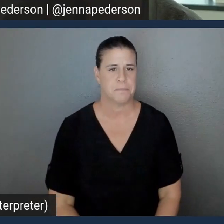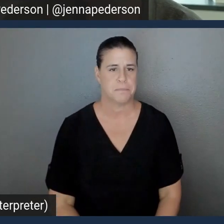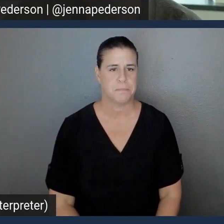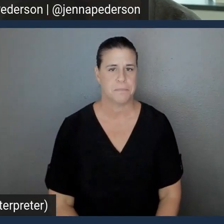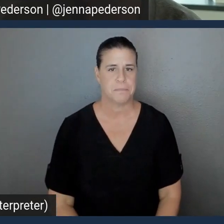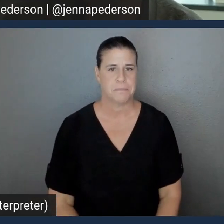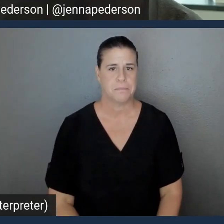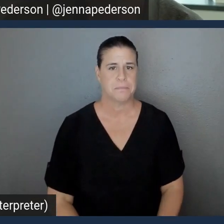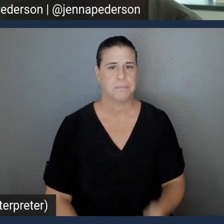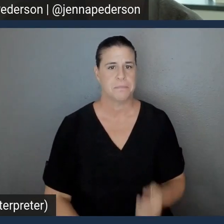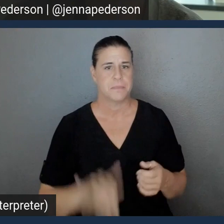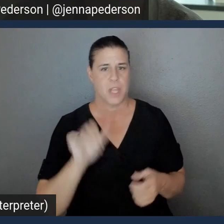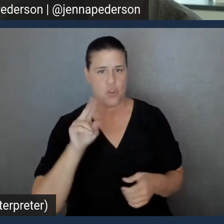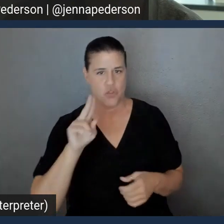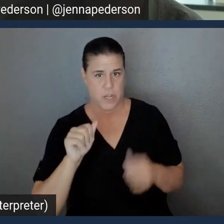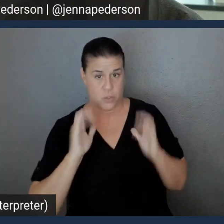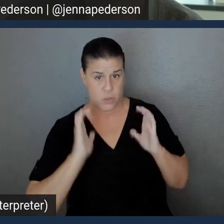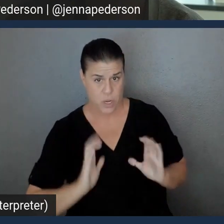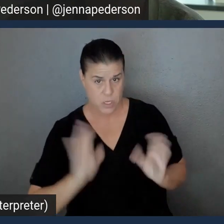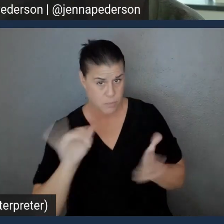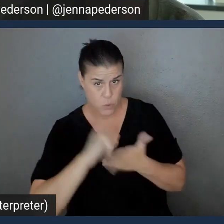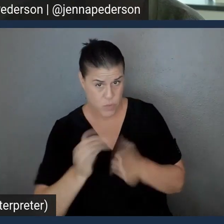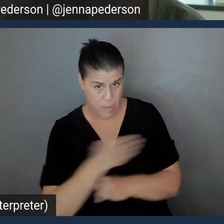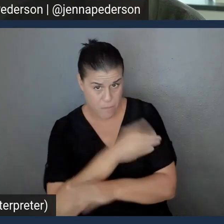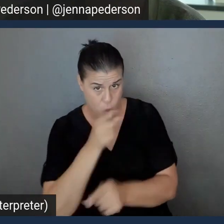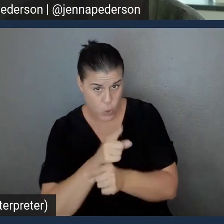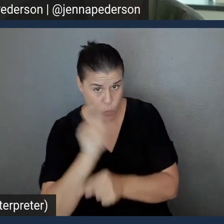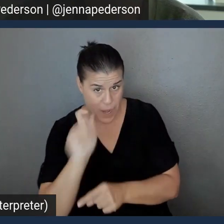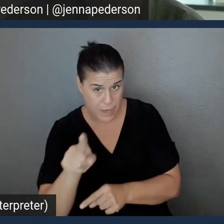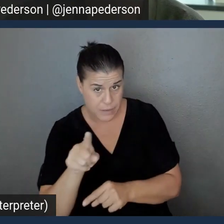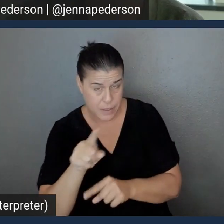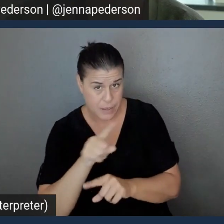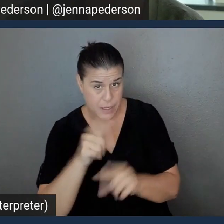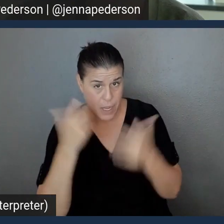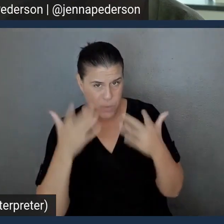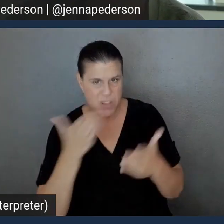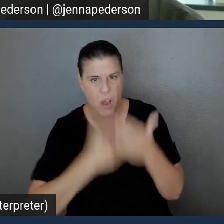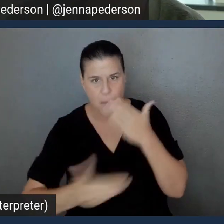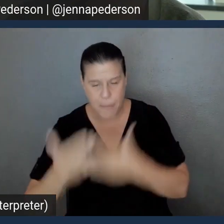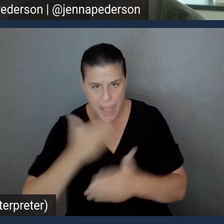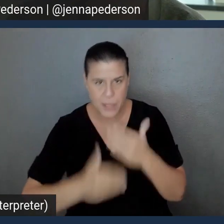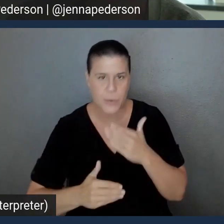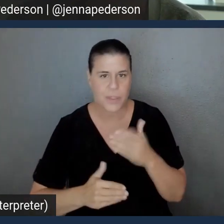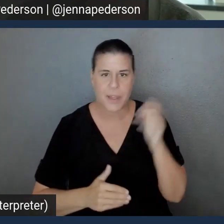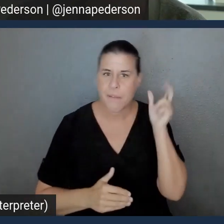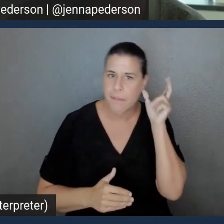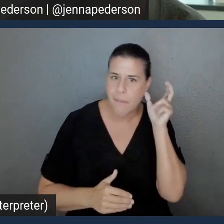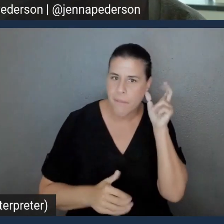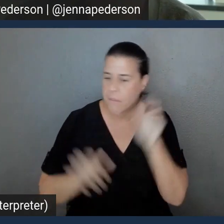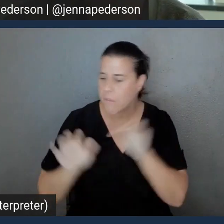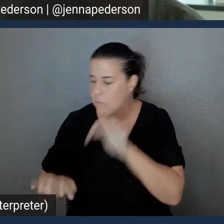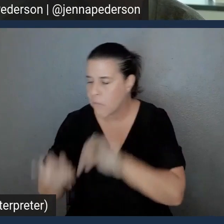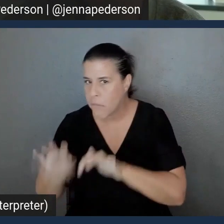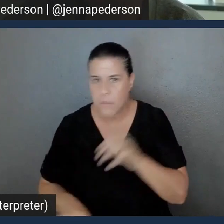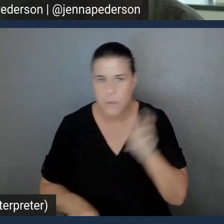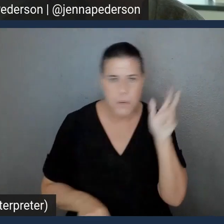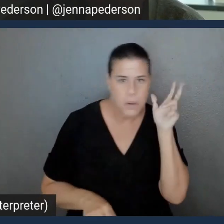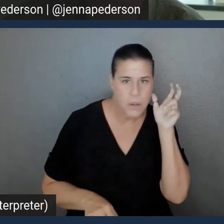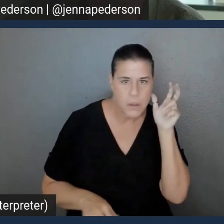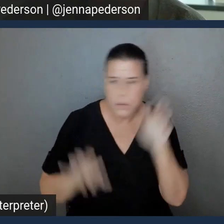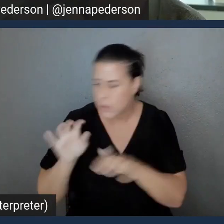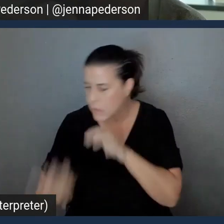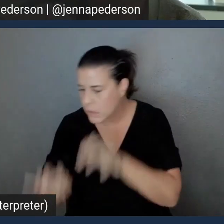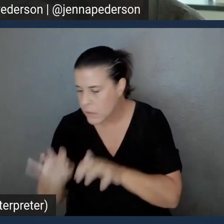So customers were able to do this before, correct? They just had it was all manual. They had to they were training and deploying